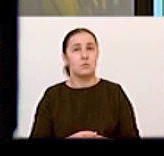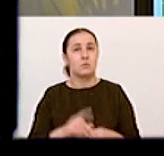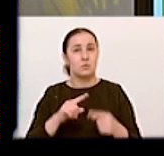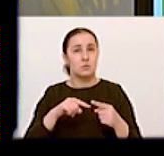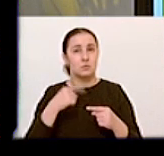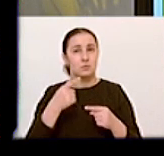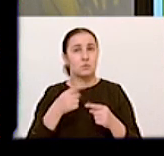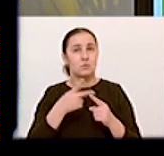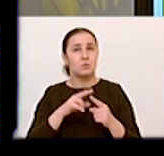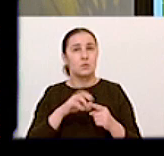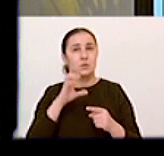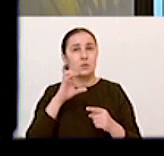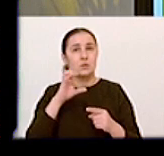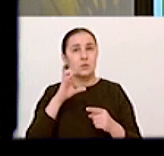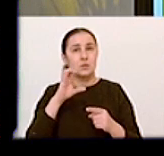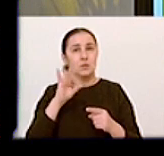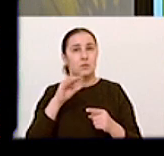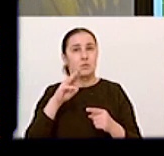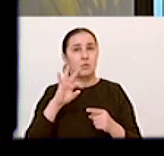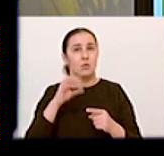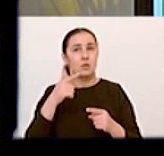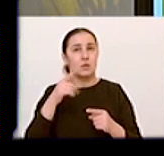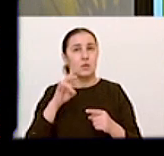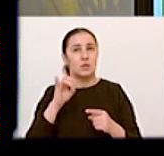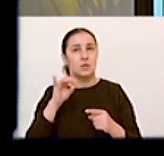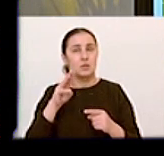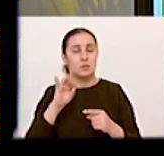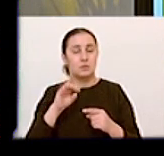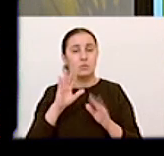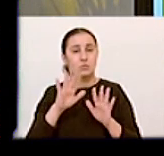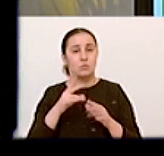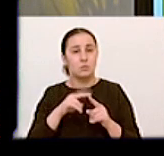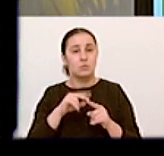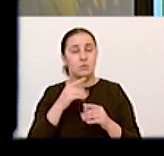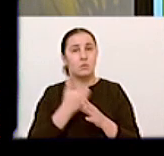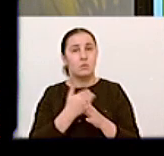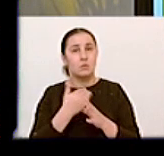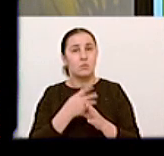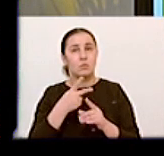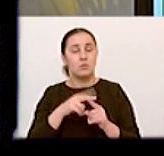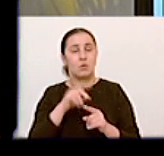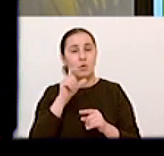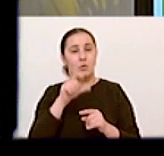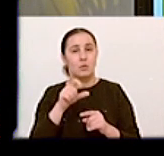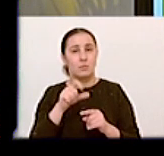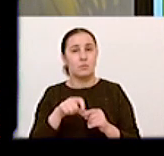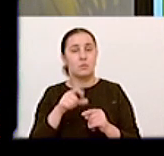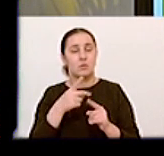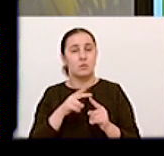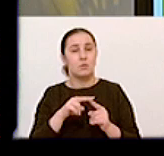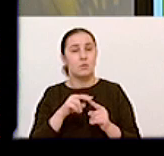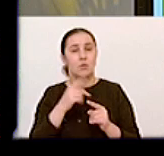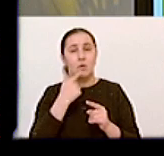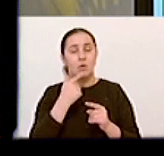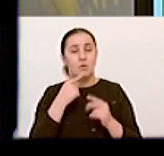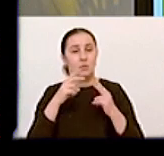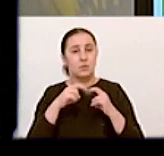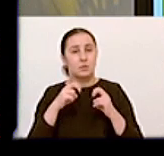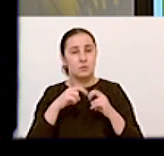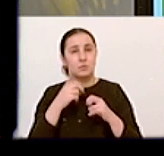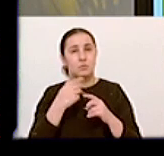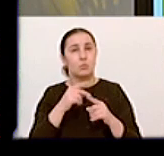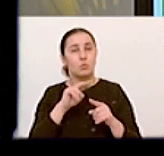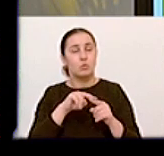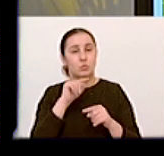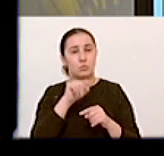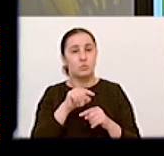Keyingi usulimiz bu sitogenetik usul. Sitogenetik usul yordamida odamdan o'sha qoni tekshiriladi.